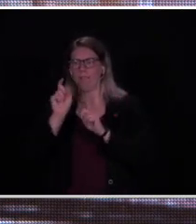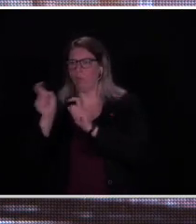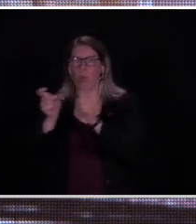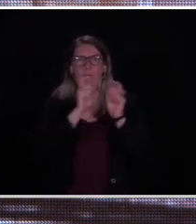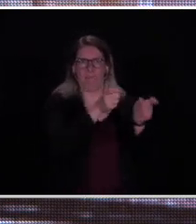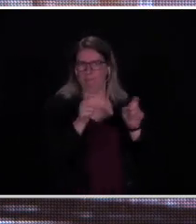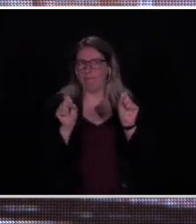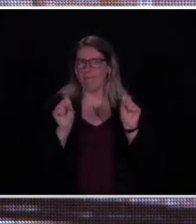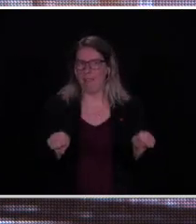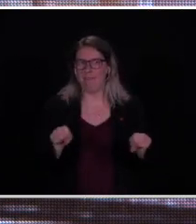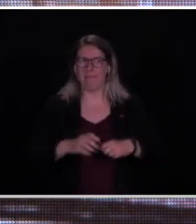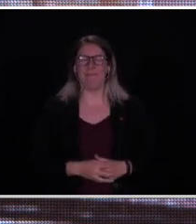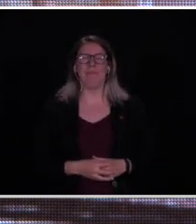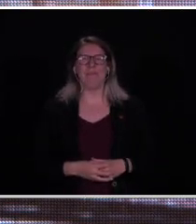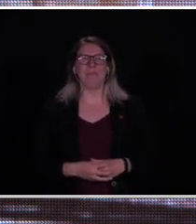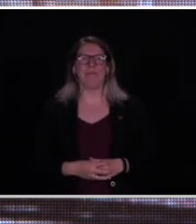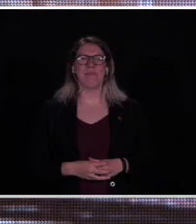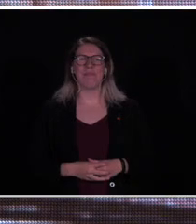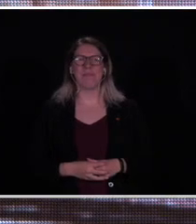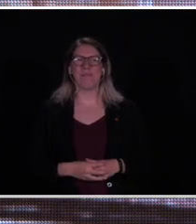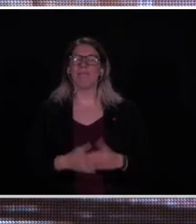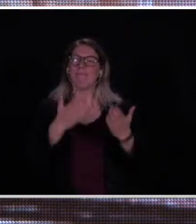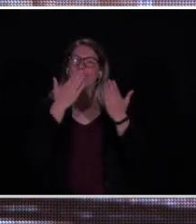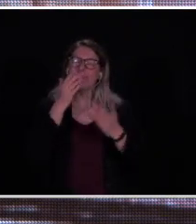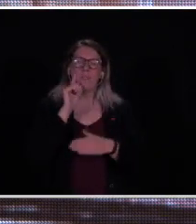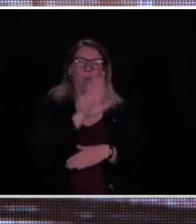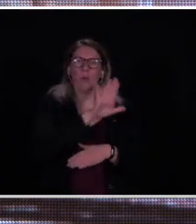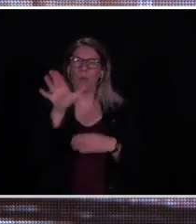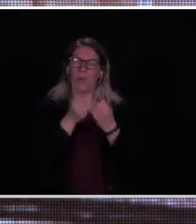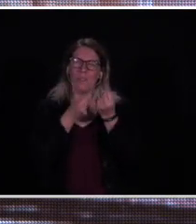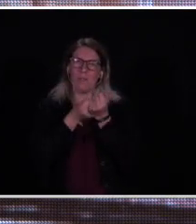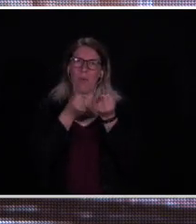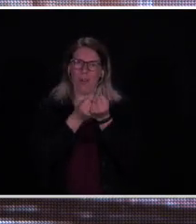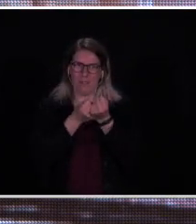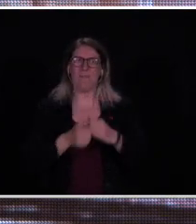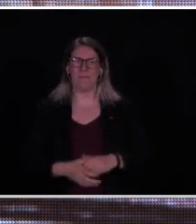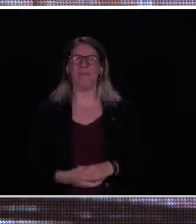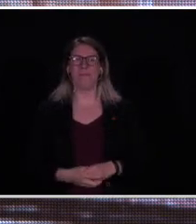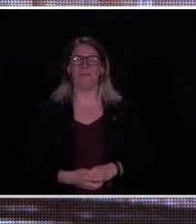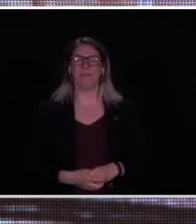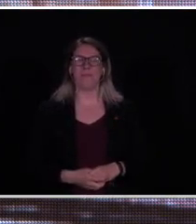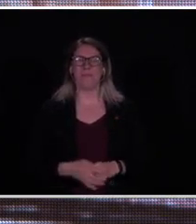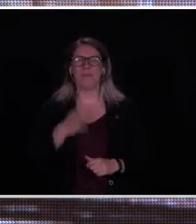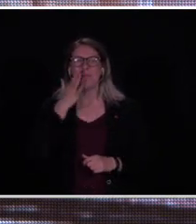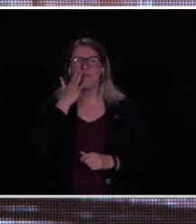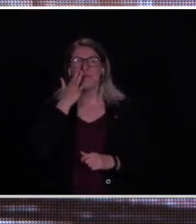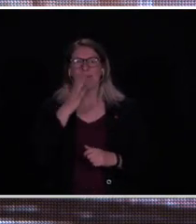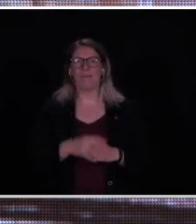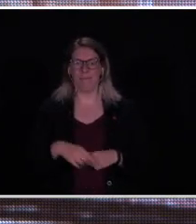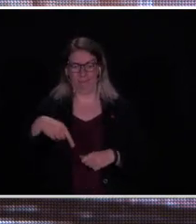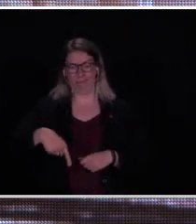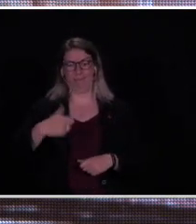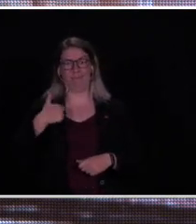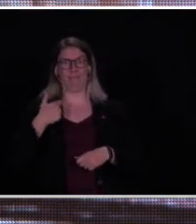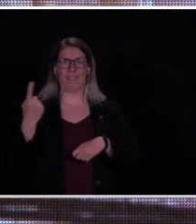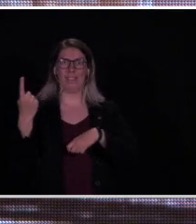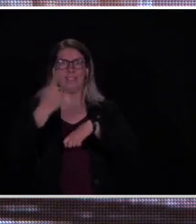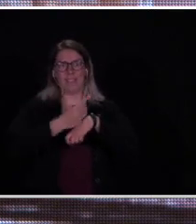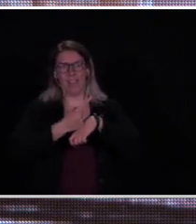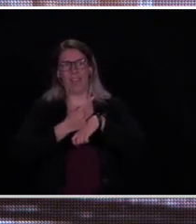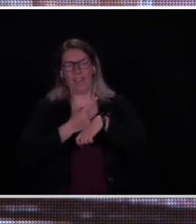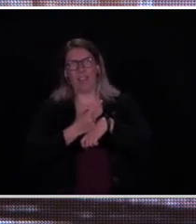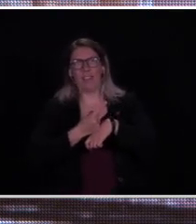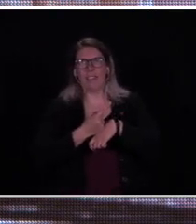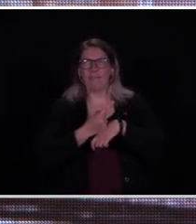click on the buttons to go to the online donation page. And we thank you very much for your support. Well, this Canada Day, perhaps more